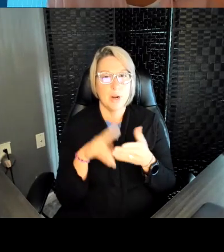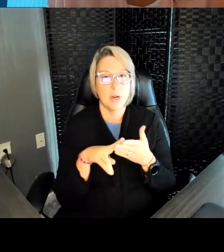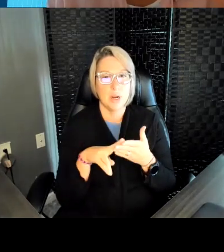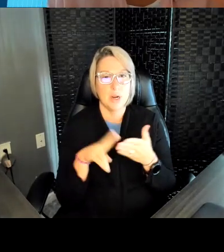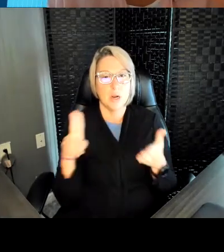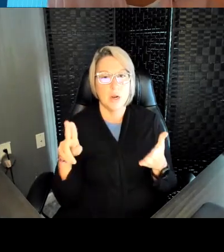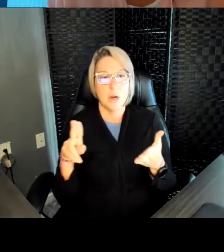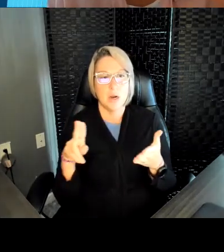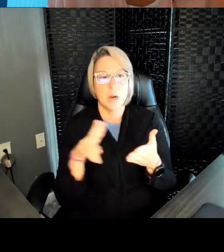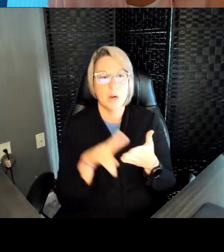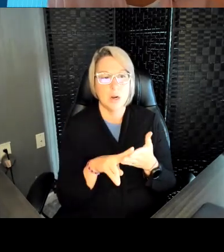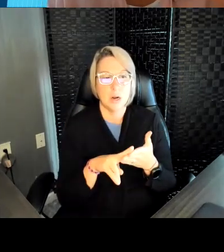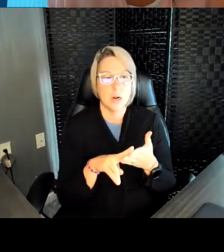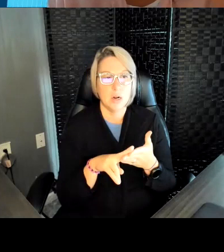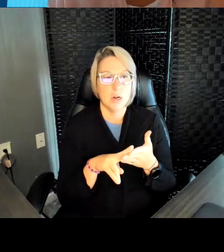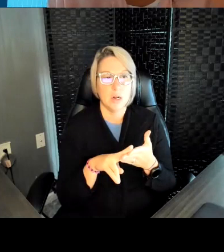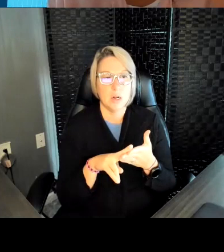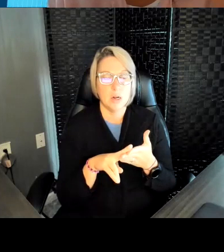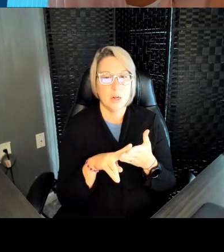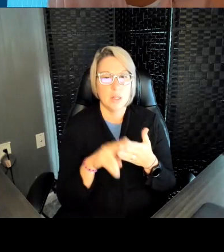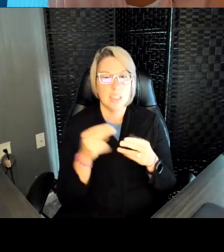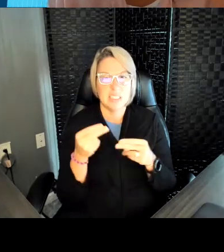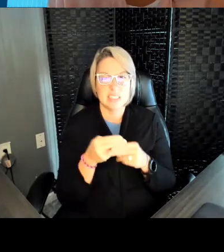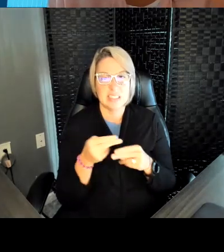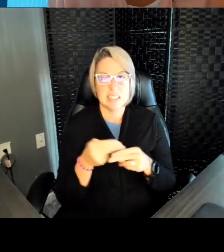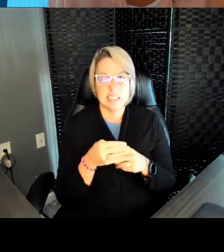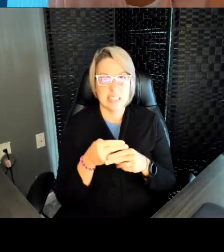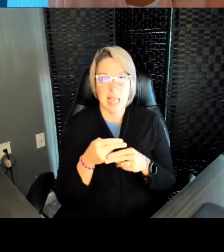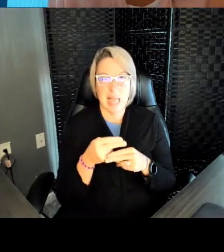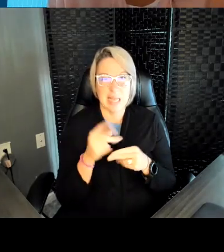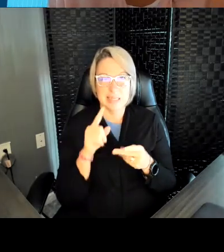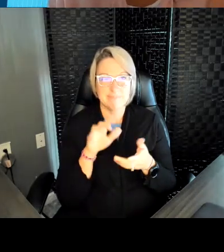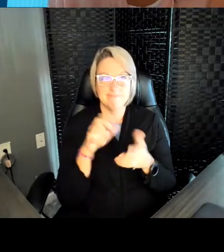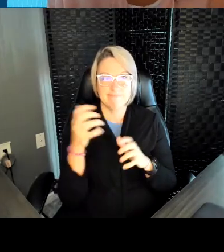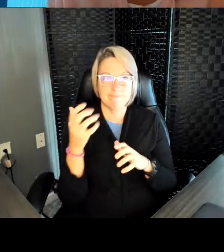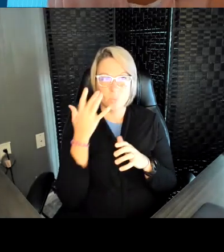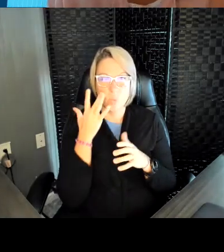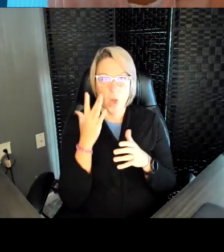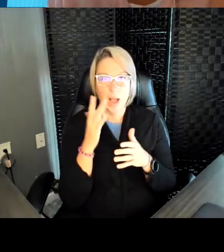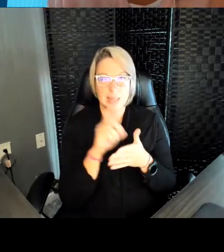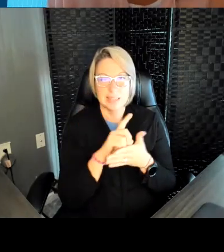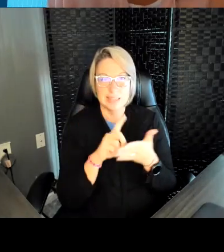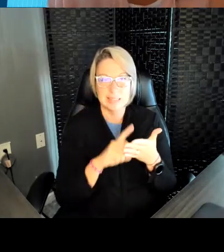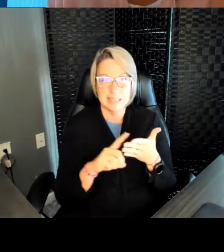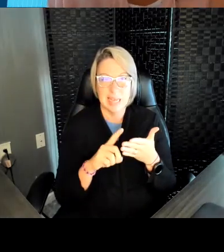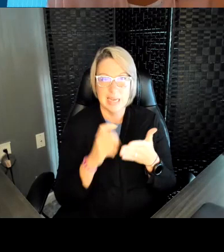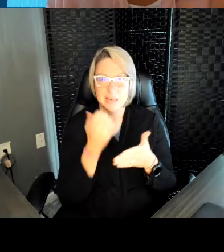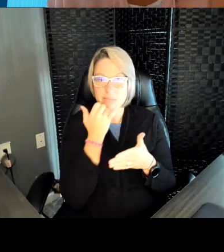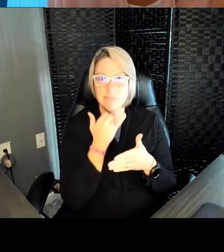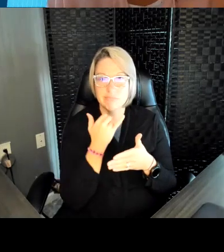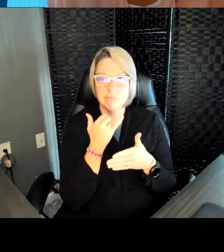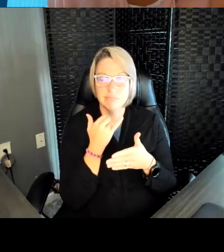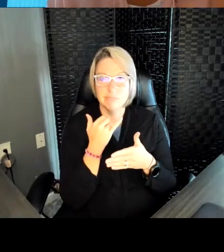is exactly what I was afraid of, is my slides are compromised because of my design. I